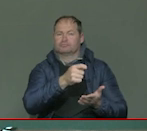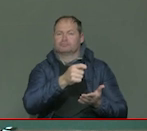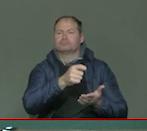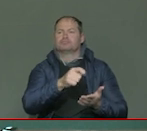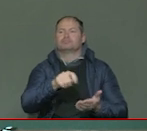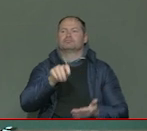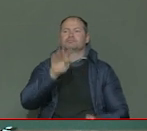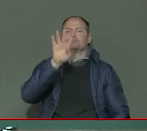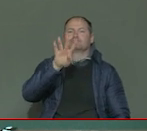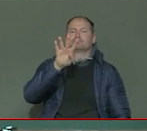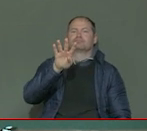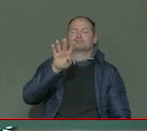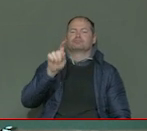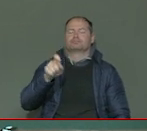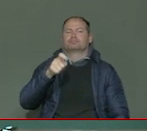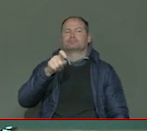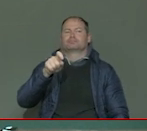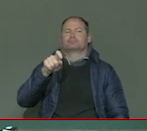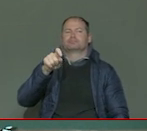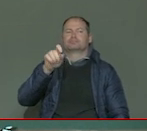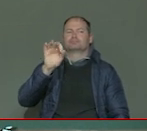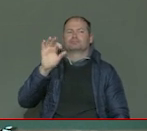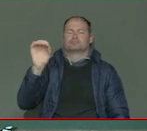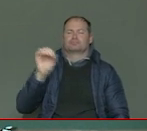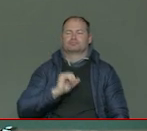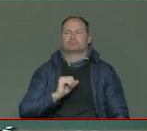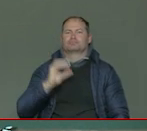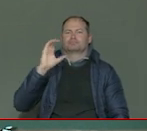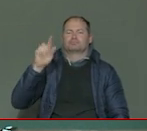14,300 paid, so it's in the CPJ.